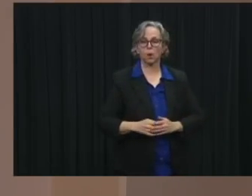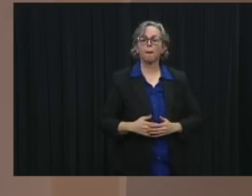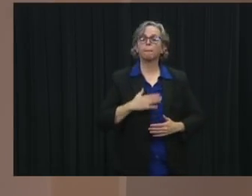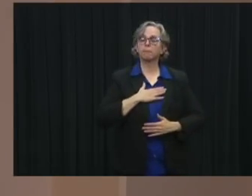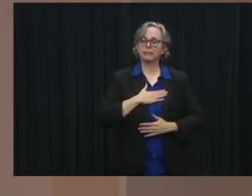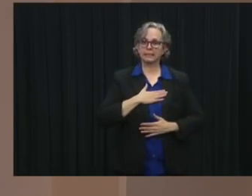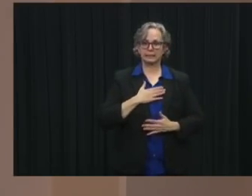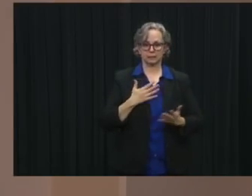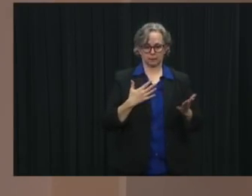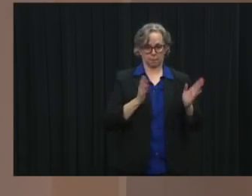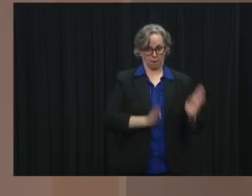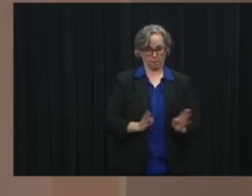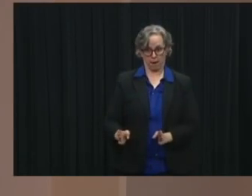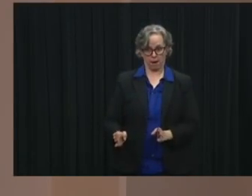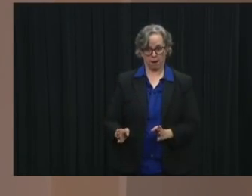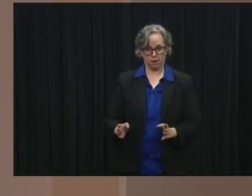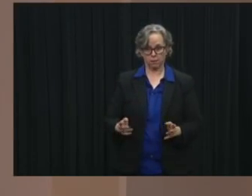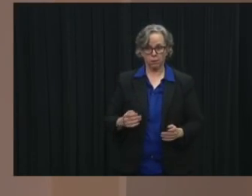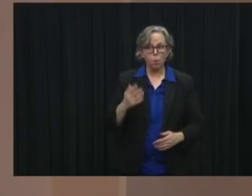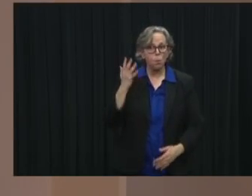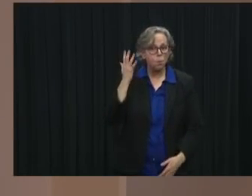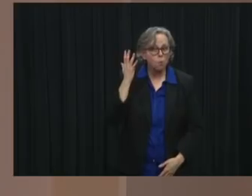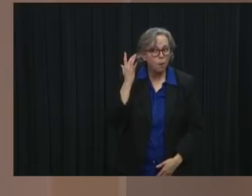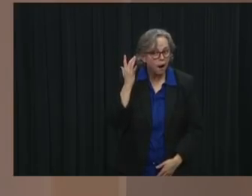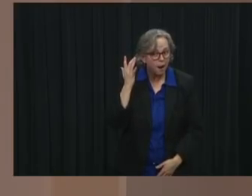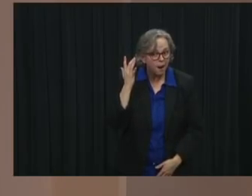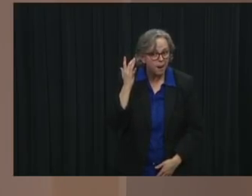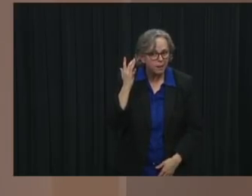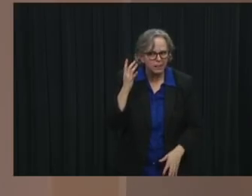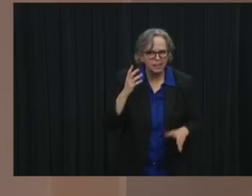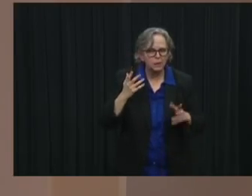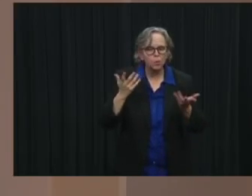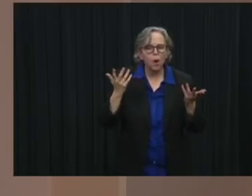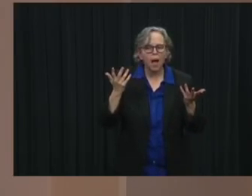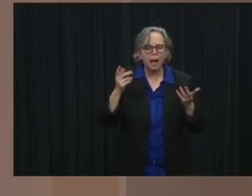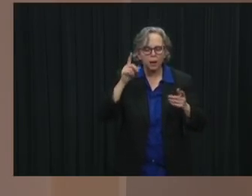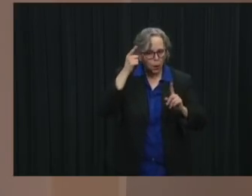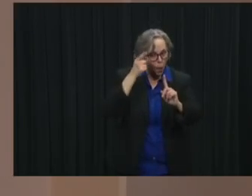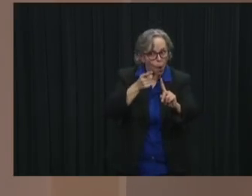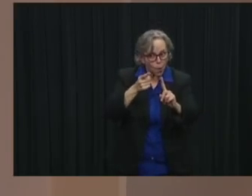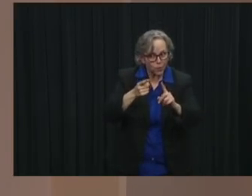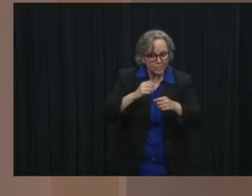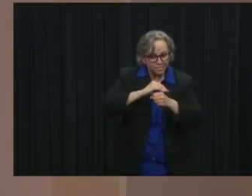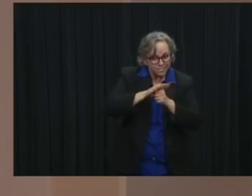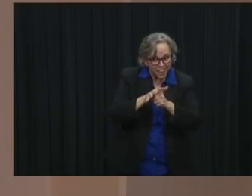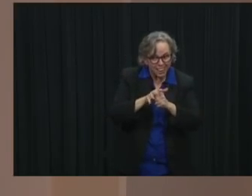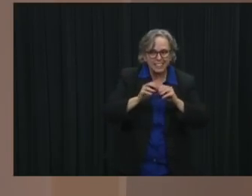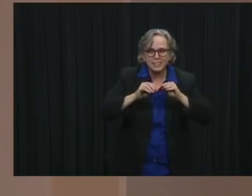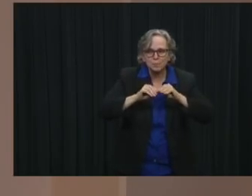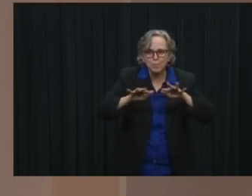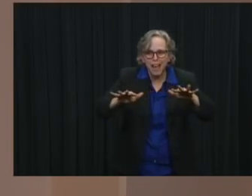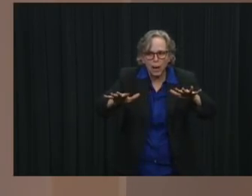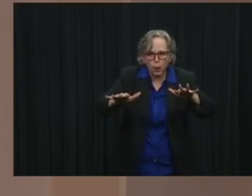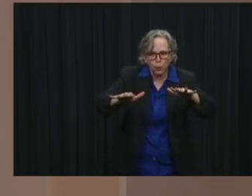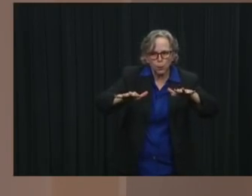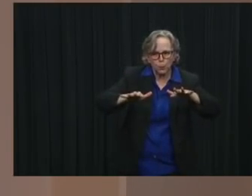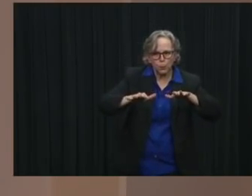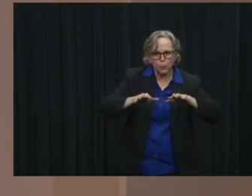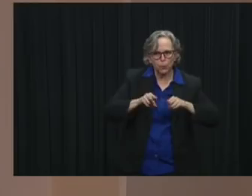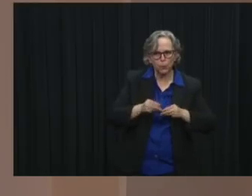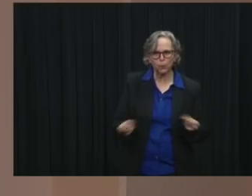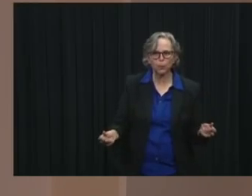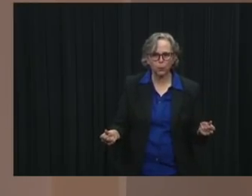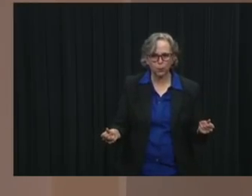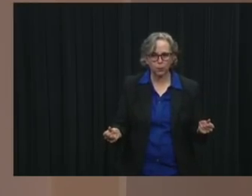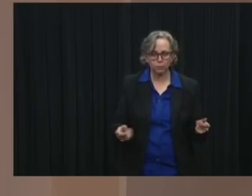spread. We don't want to overwhelm the hospital system. We want to respect our fellow Ohioans and make sure that we're not getting them